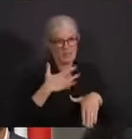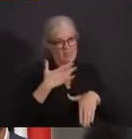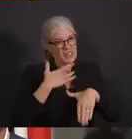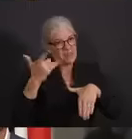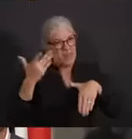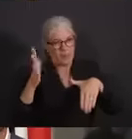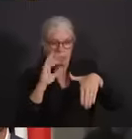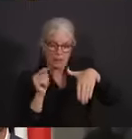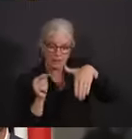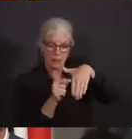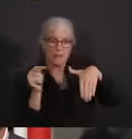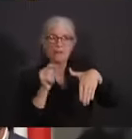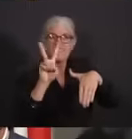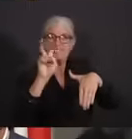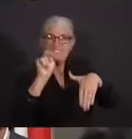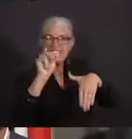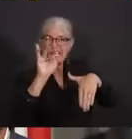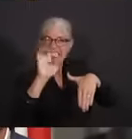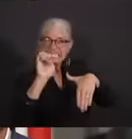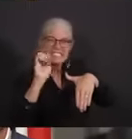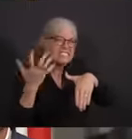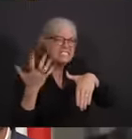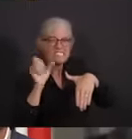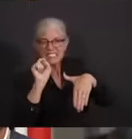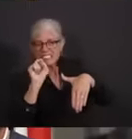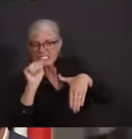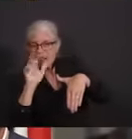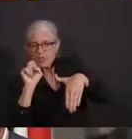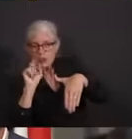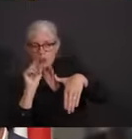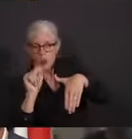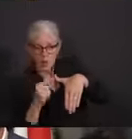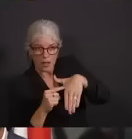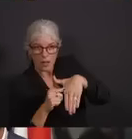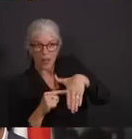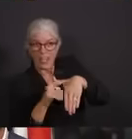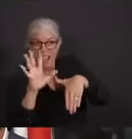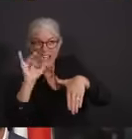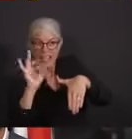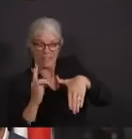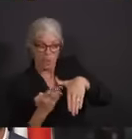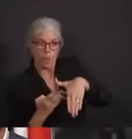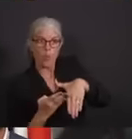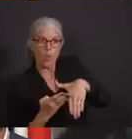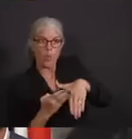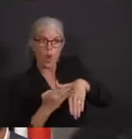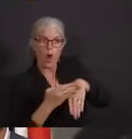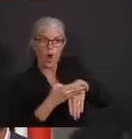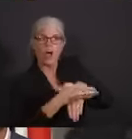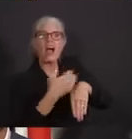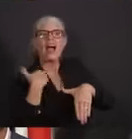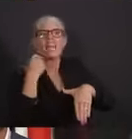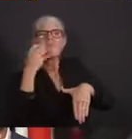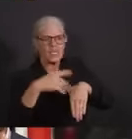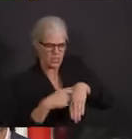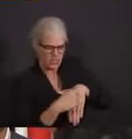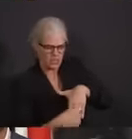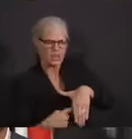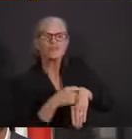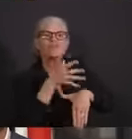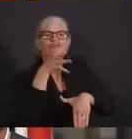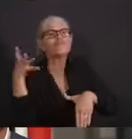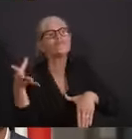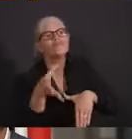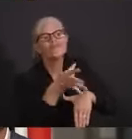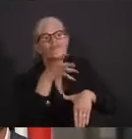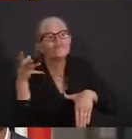Maybe middle Sarasota County. But if it cuts across from there, there's a lot of rural areas. Whereas if it would have gone